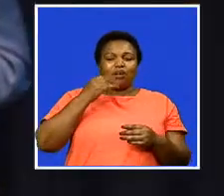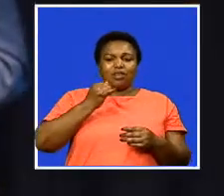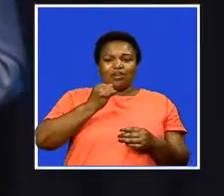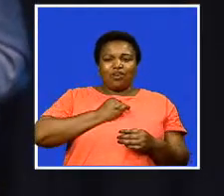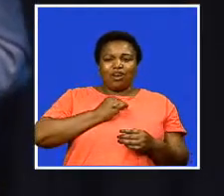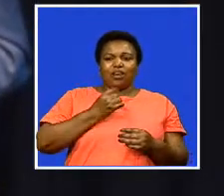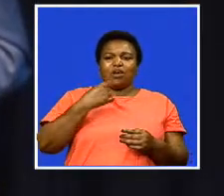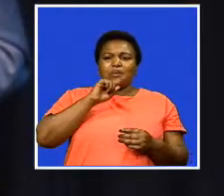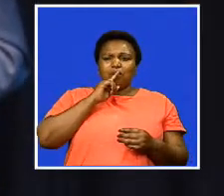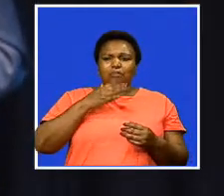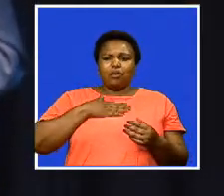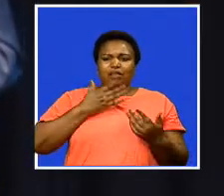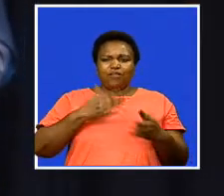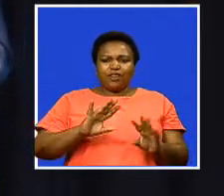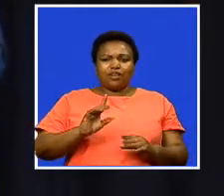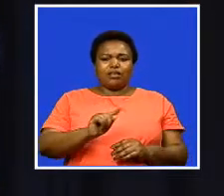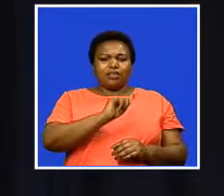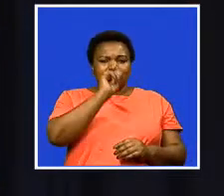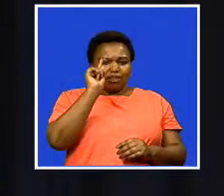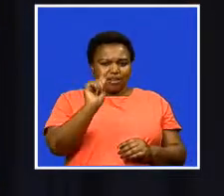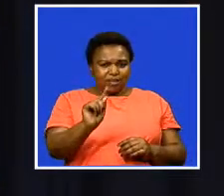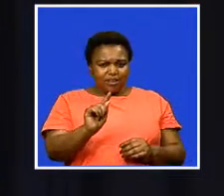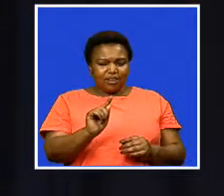kanti sengibutiwe nami